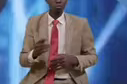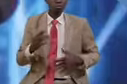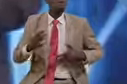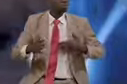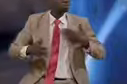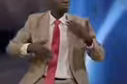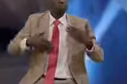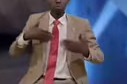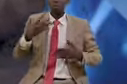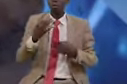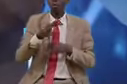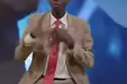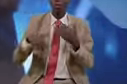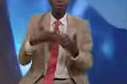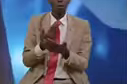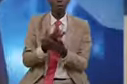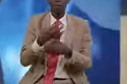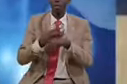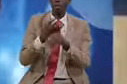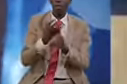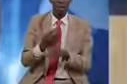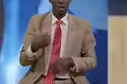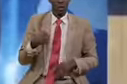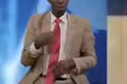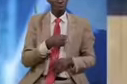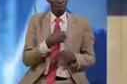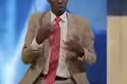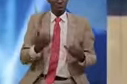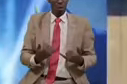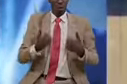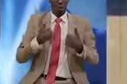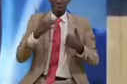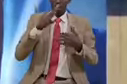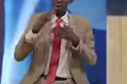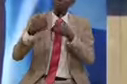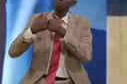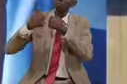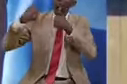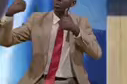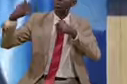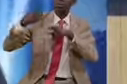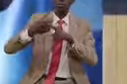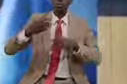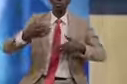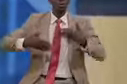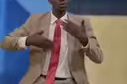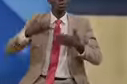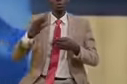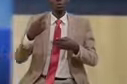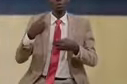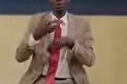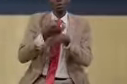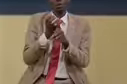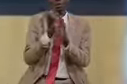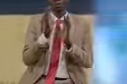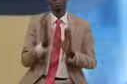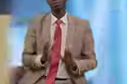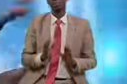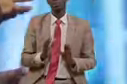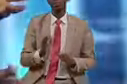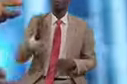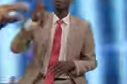all creation, and we had been separated from the joy of the Creator. God is